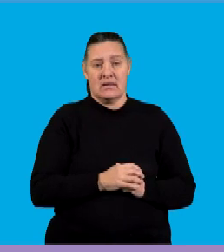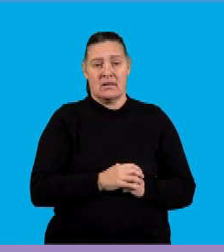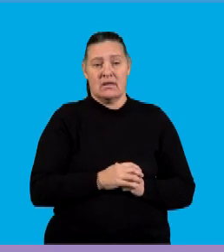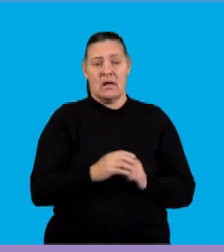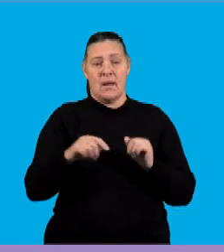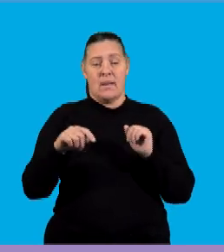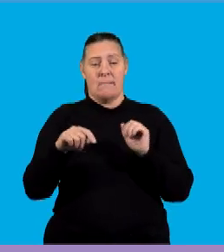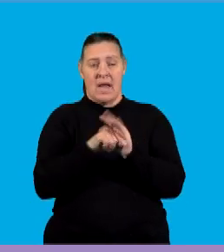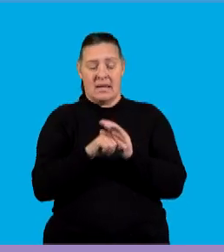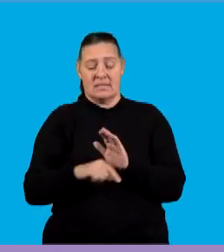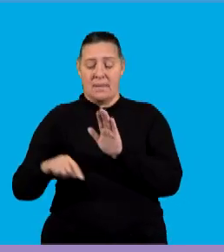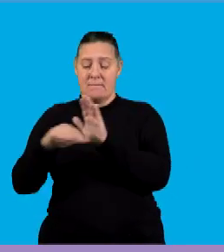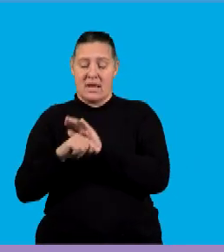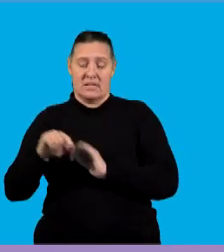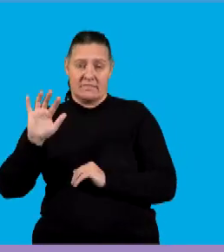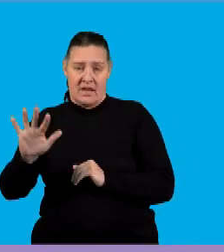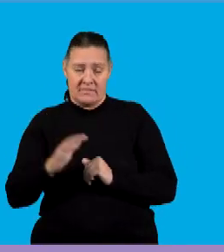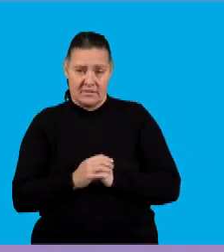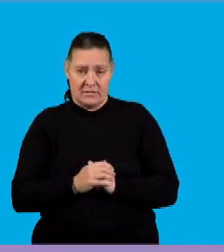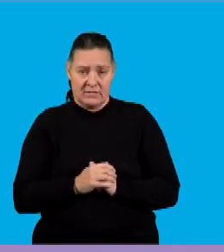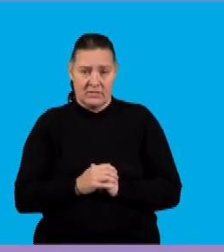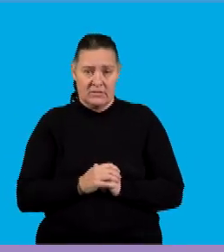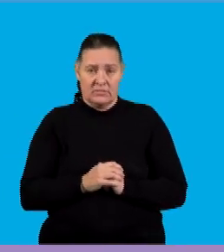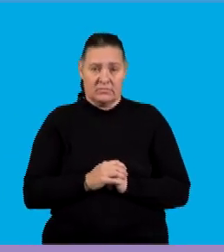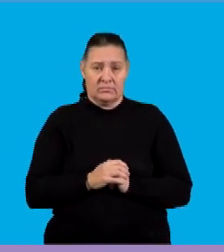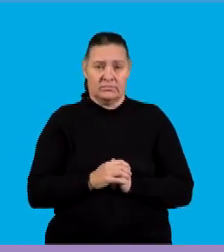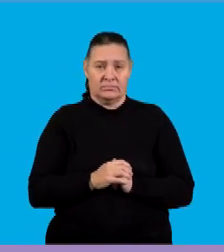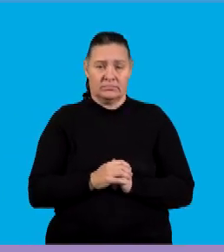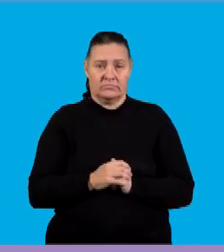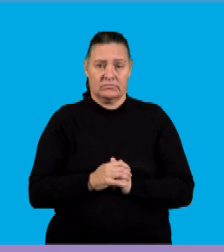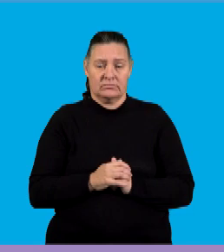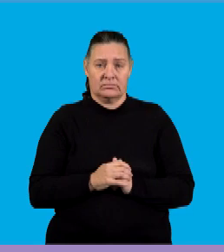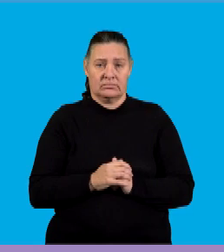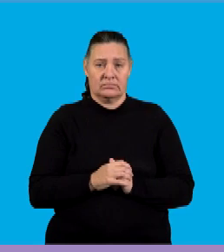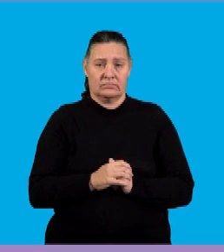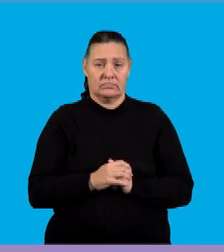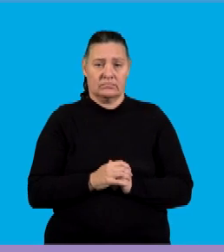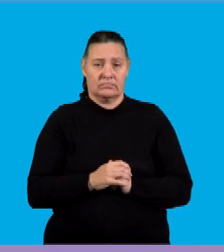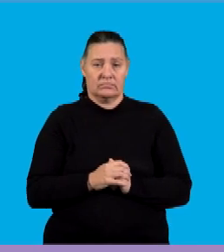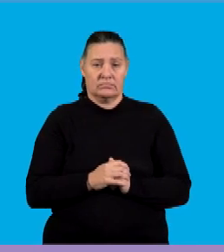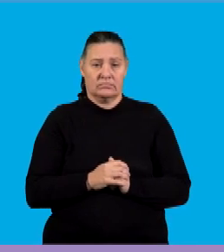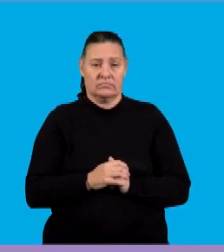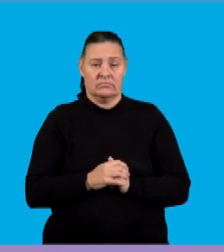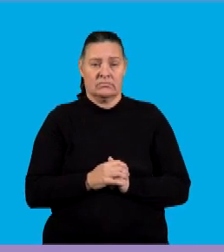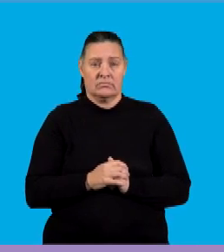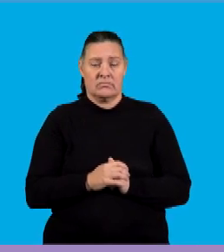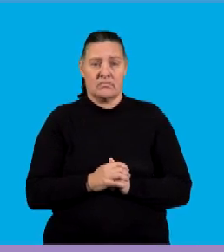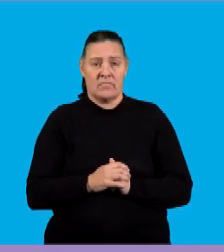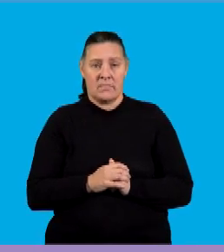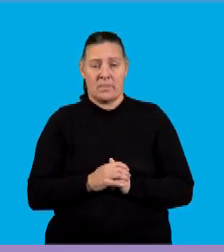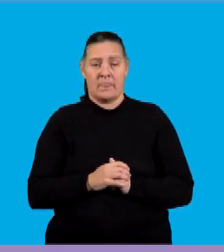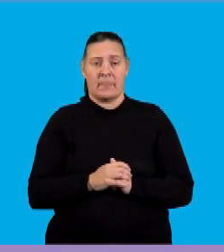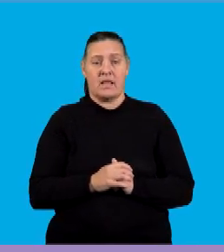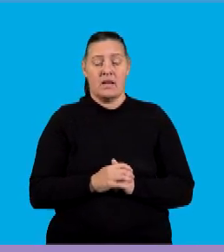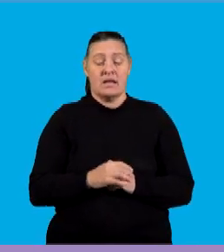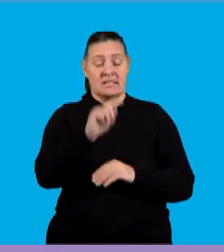3 minus, and we're going to take the y value from point B, which is a -5. And we are going to divide